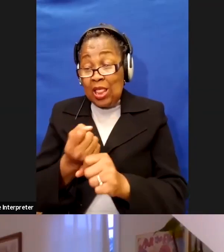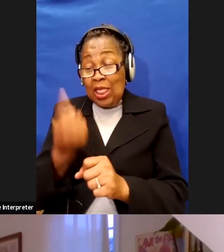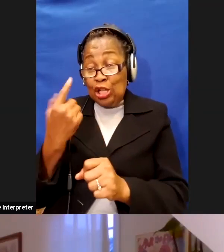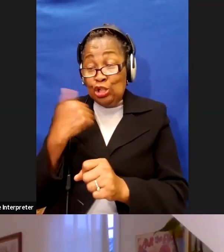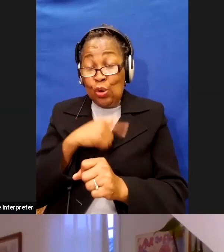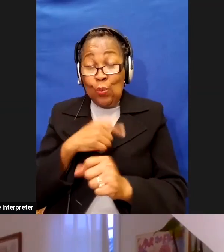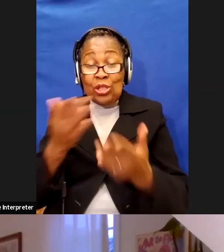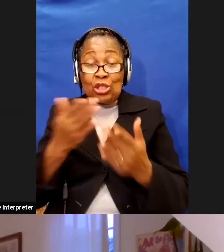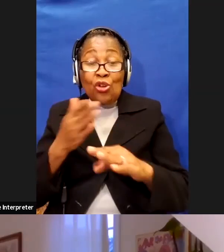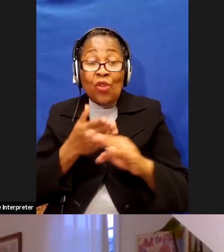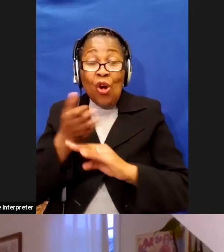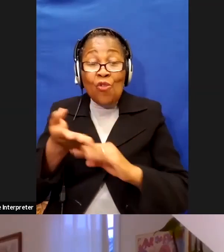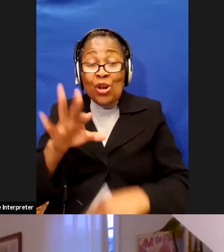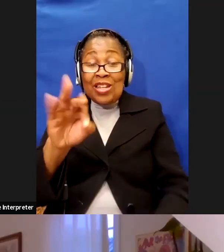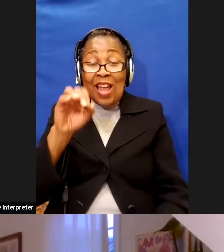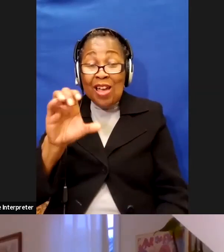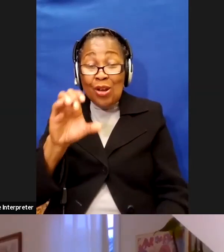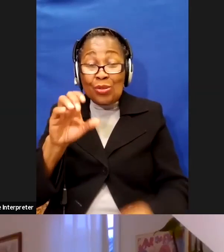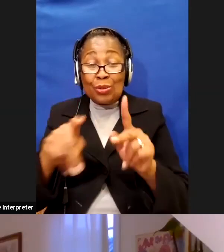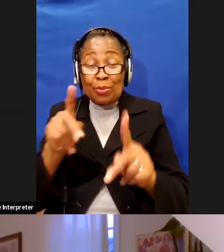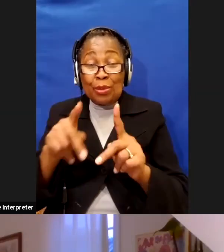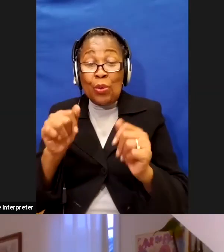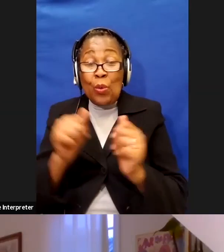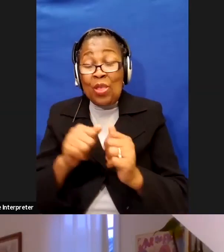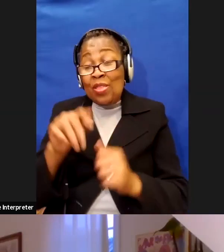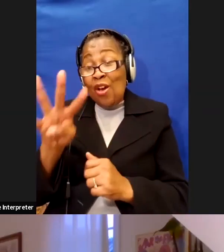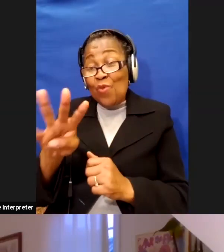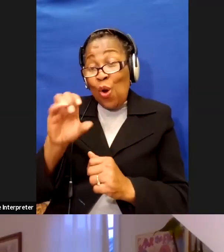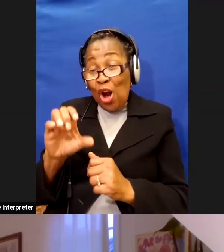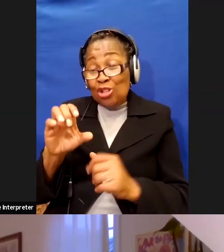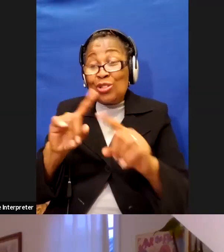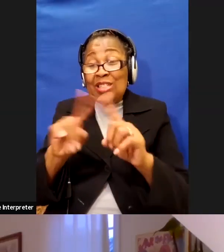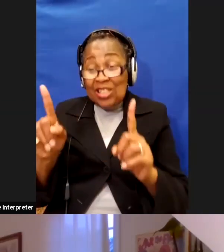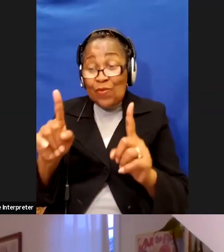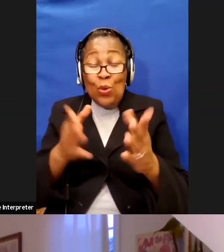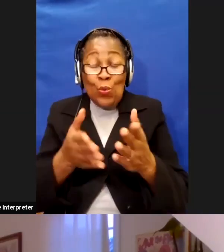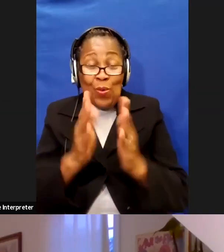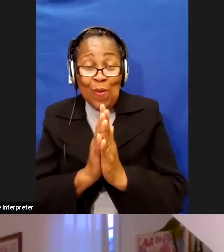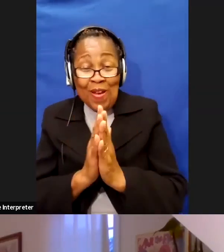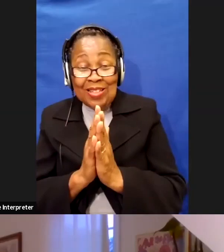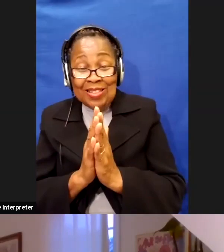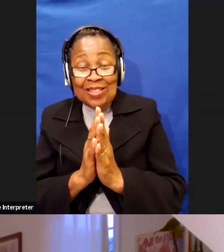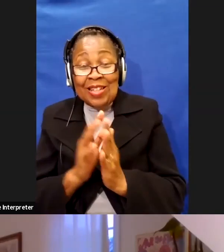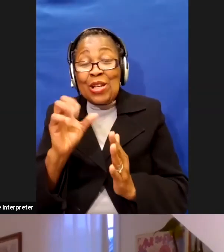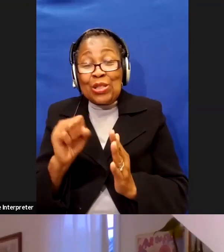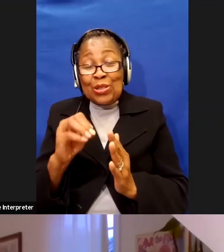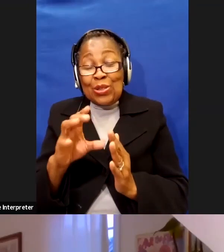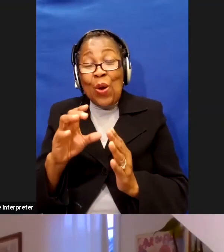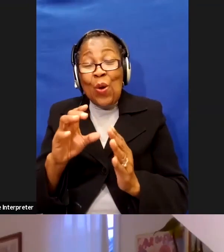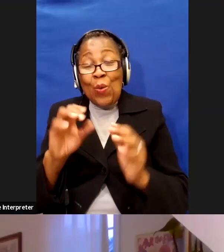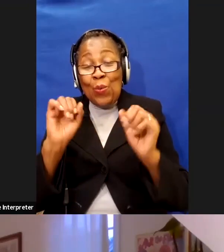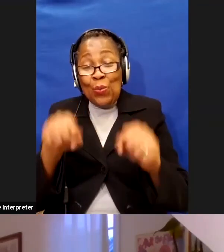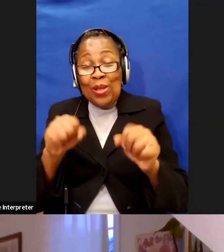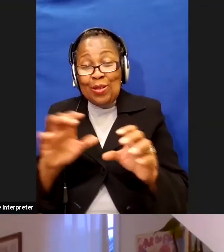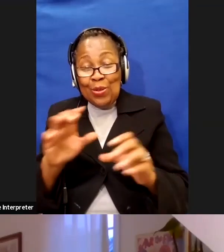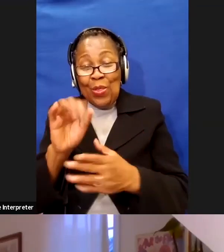over 900 individuals with 400 different requests a year. So we're able to do that by just